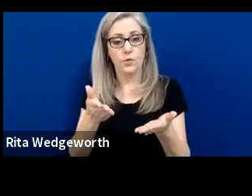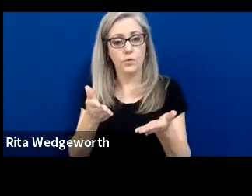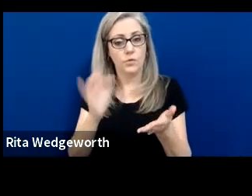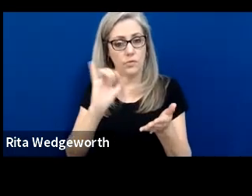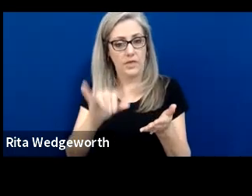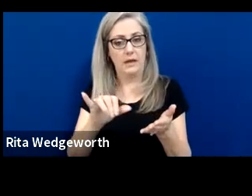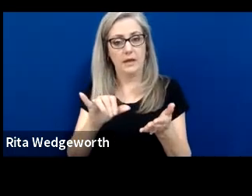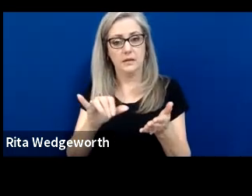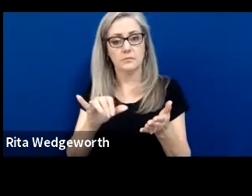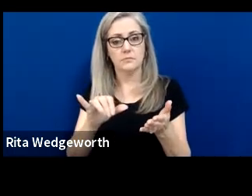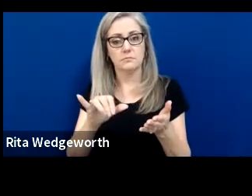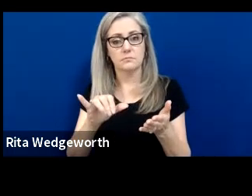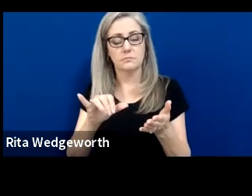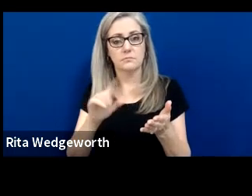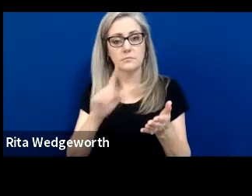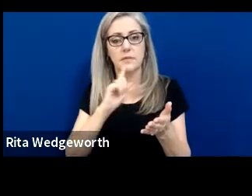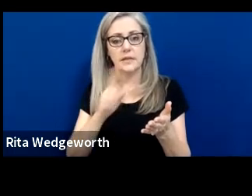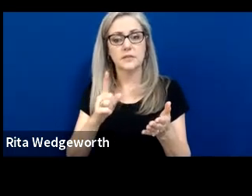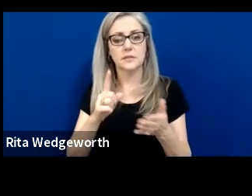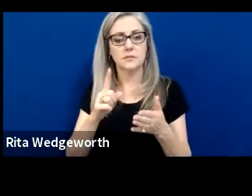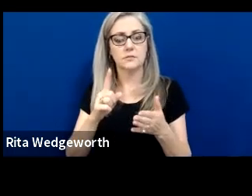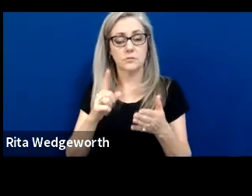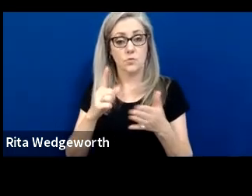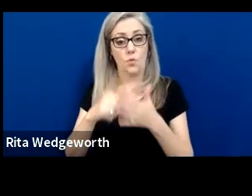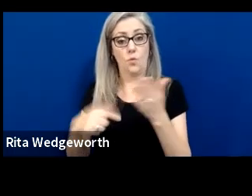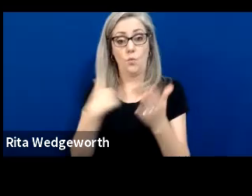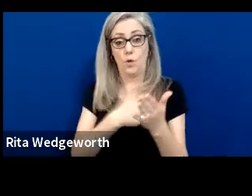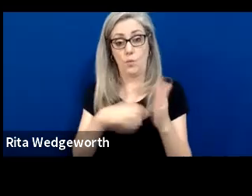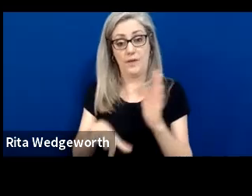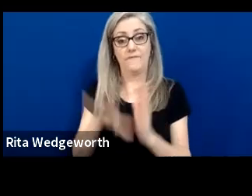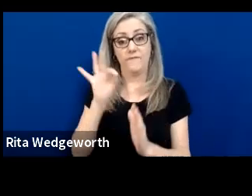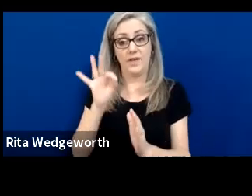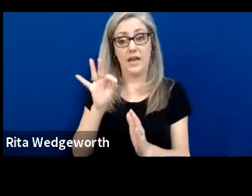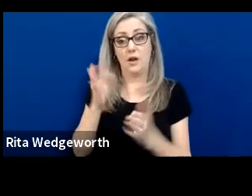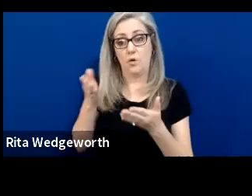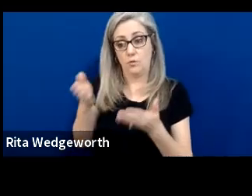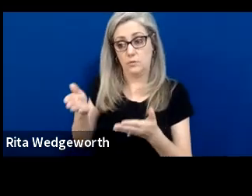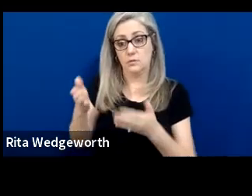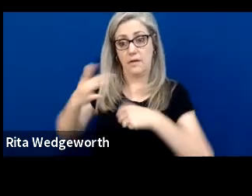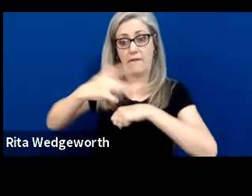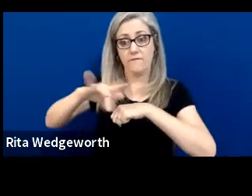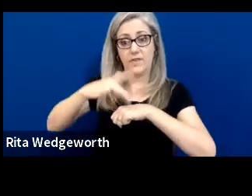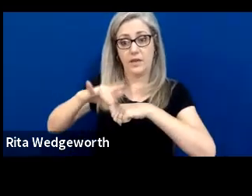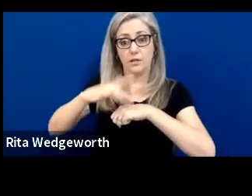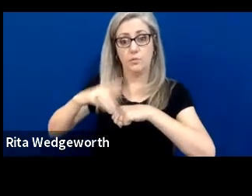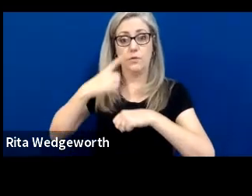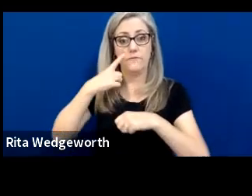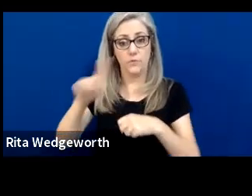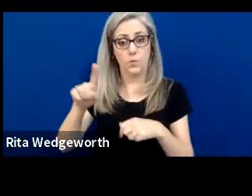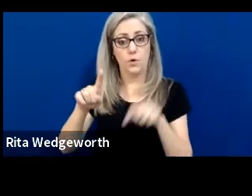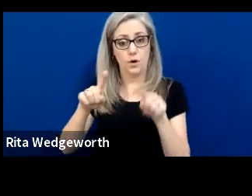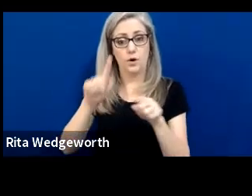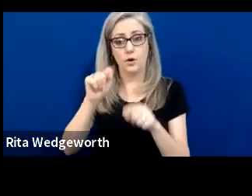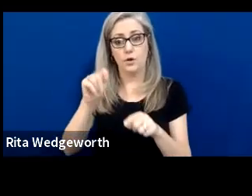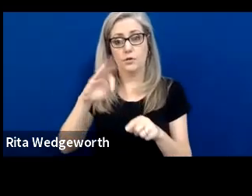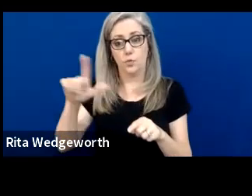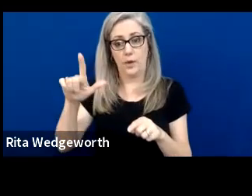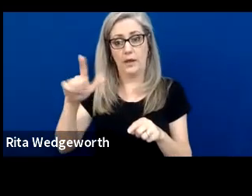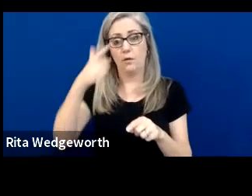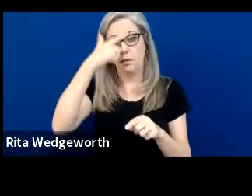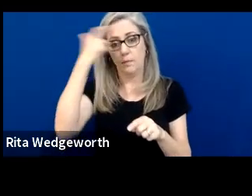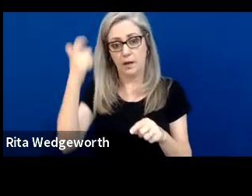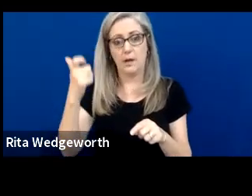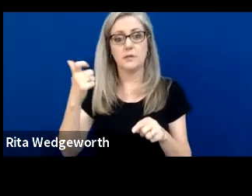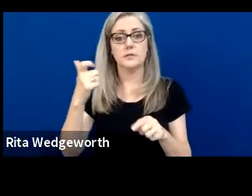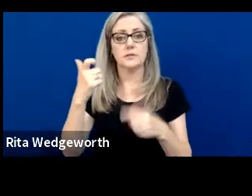representation of the areas that we found on site to be kind of available for that because of the existing trees and the